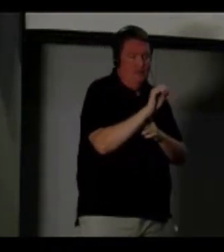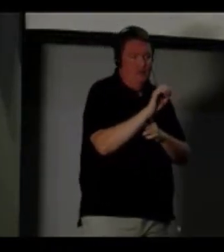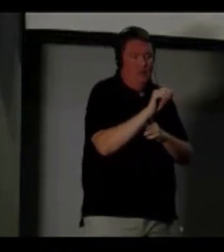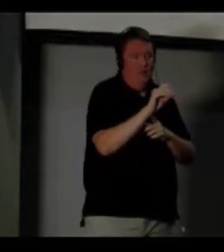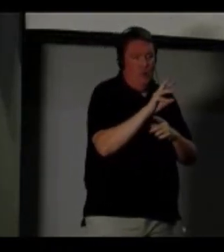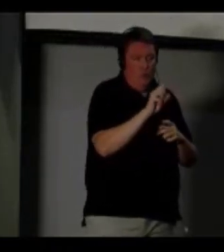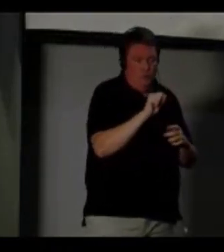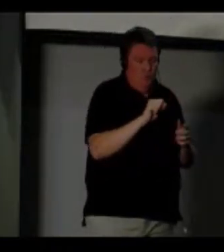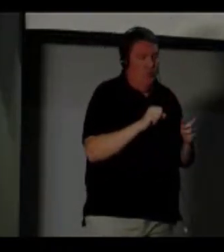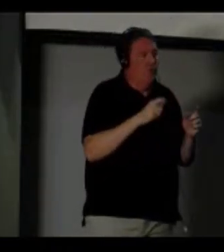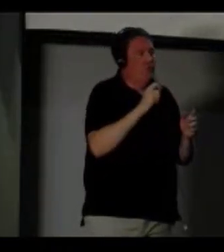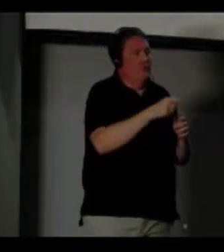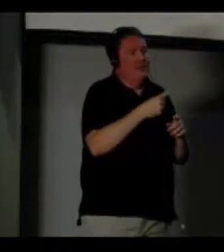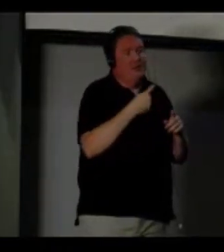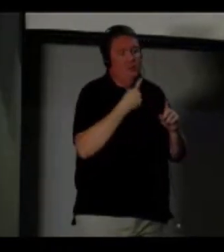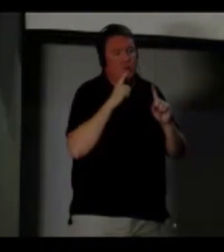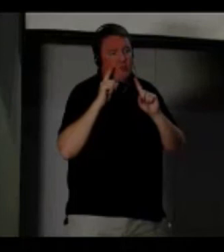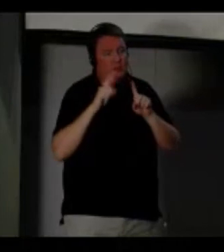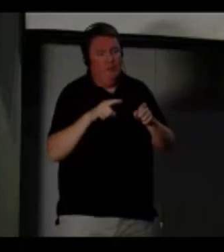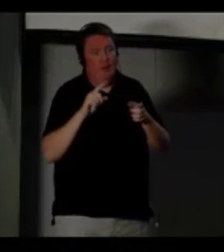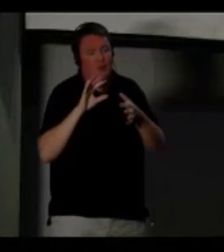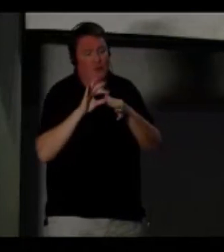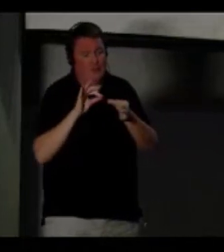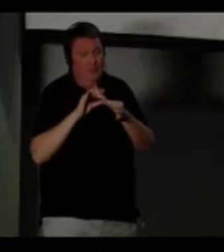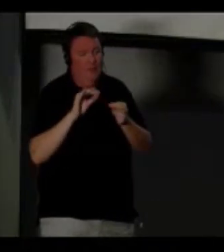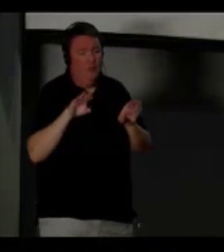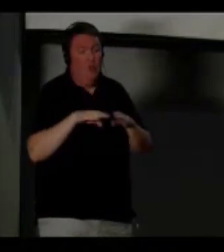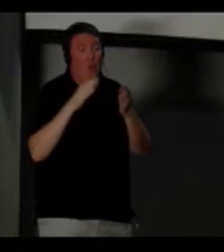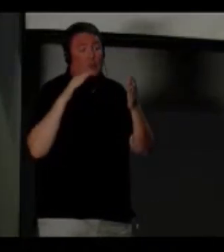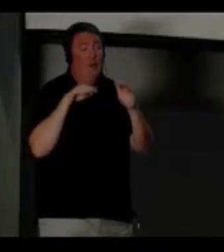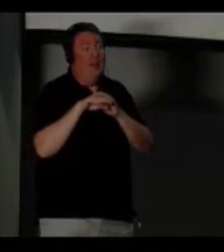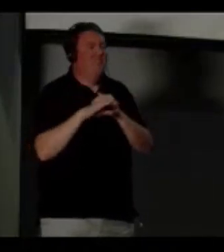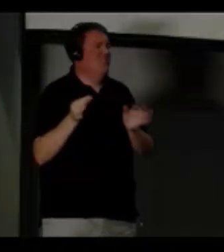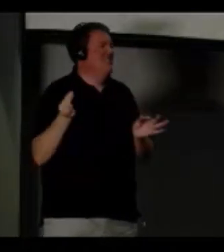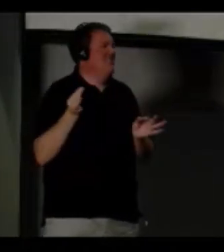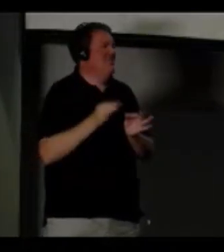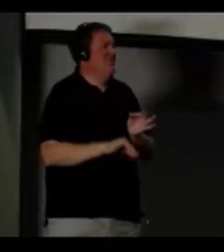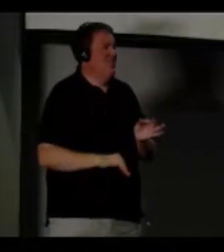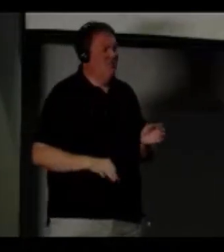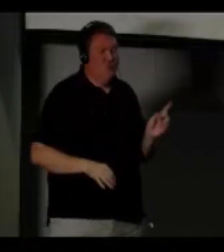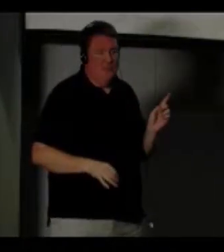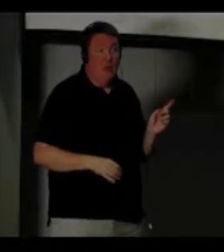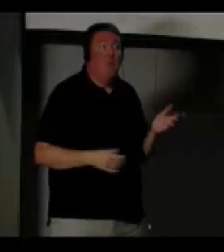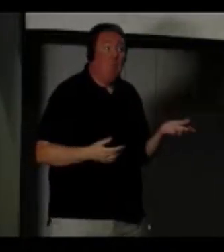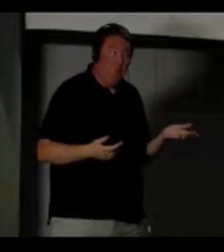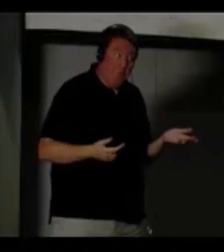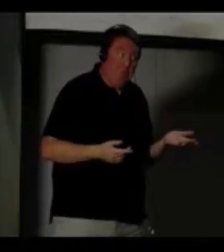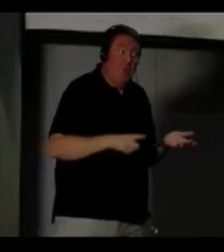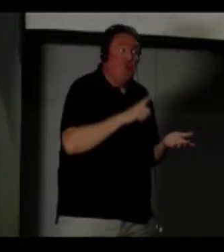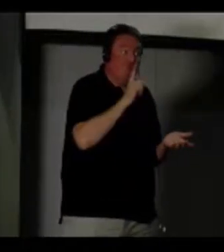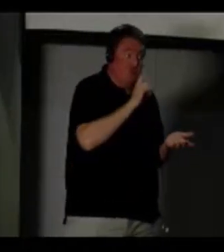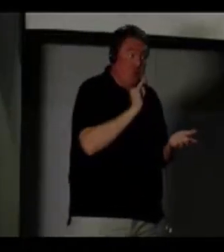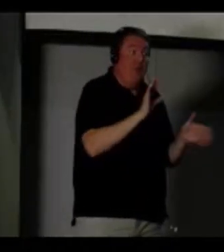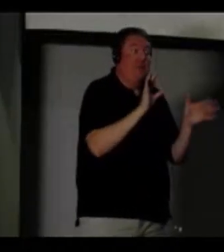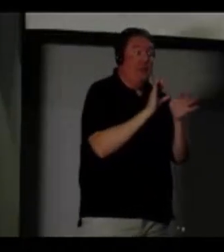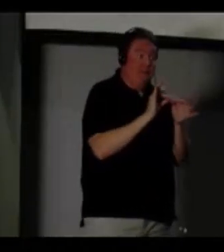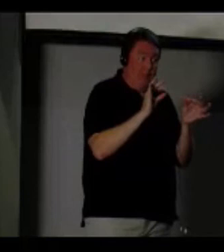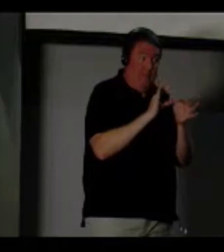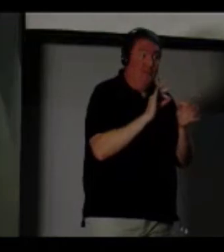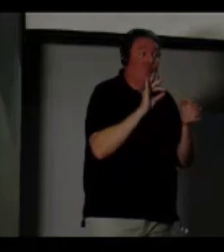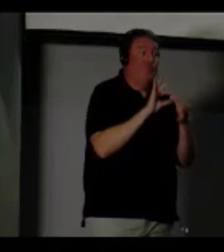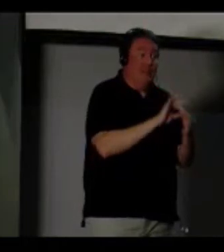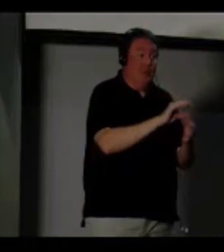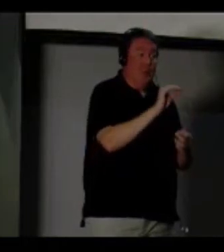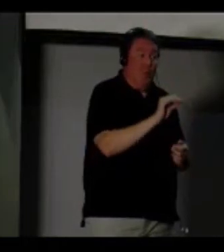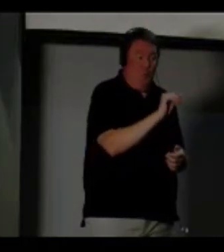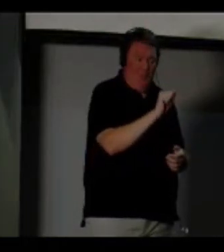in response to a statement that open access is simple. While it's certainly true that the messaging around OA